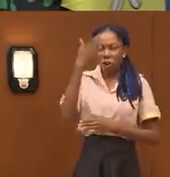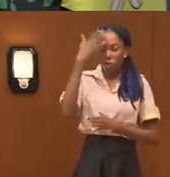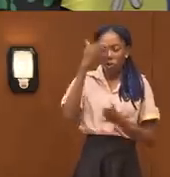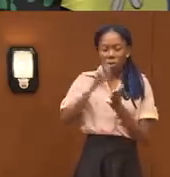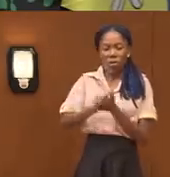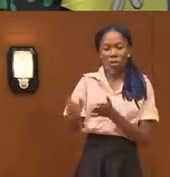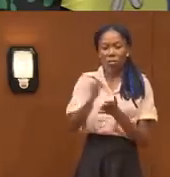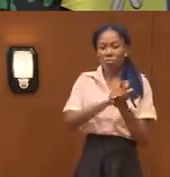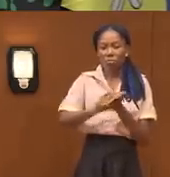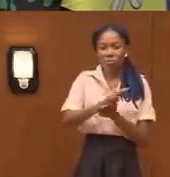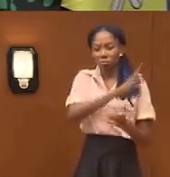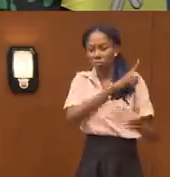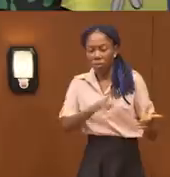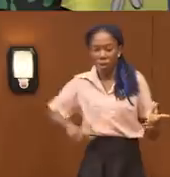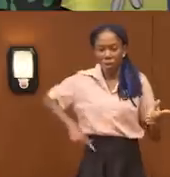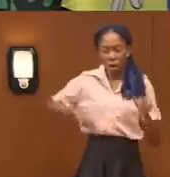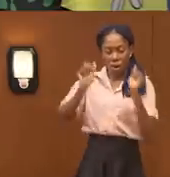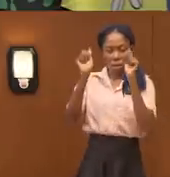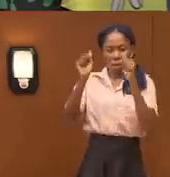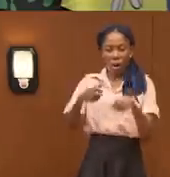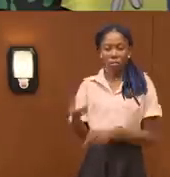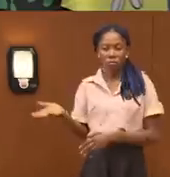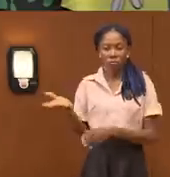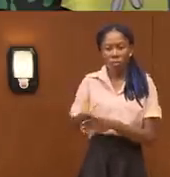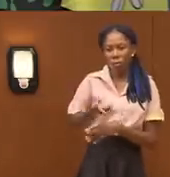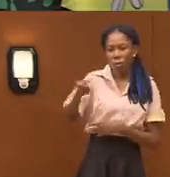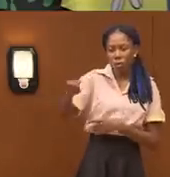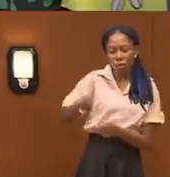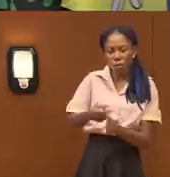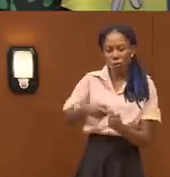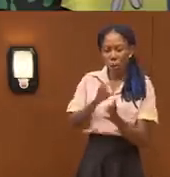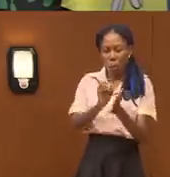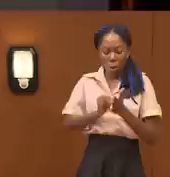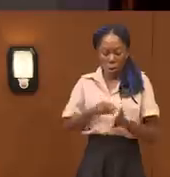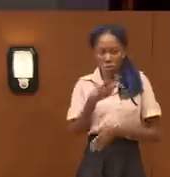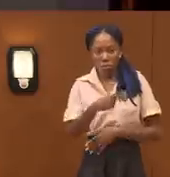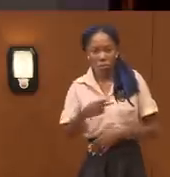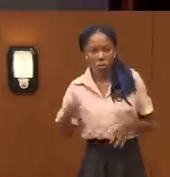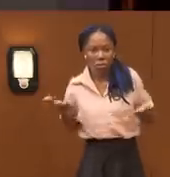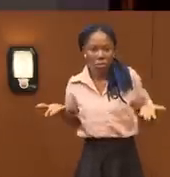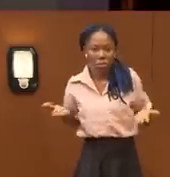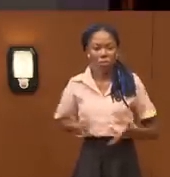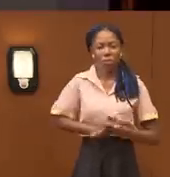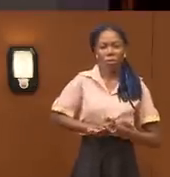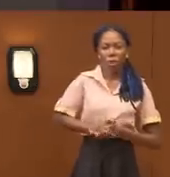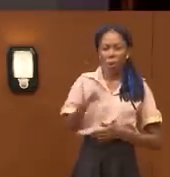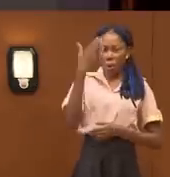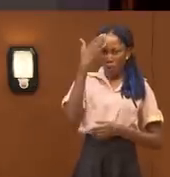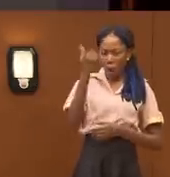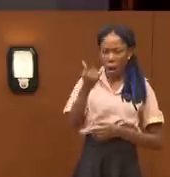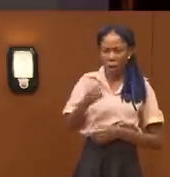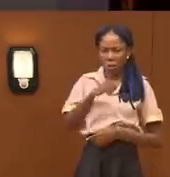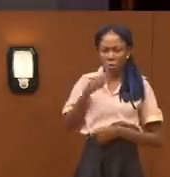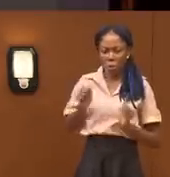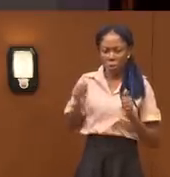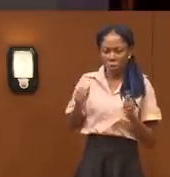tenant anytime for any reason when he's ready to use his premises. Is there any law that stops a landlord for having recovery of his